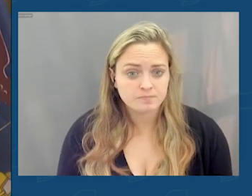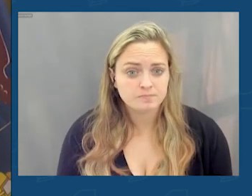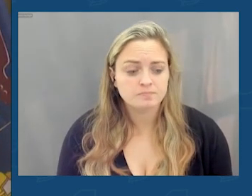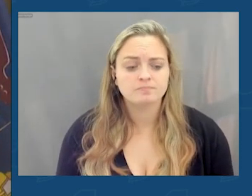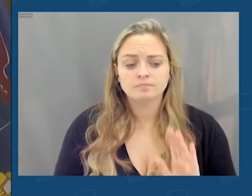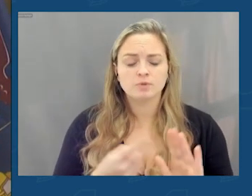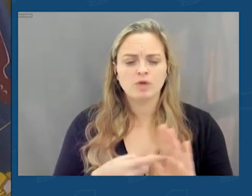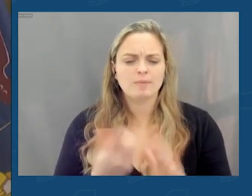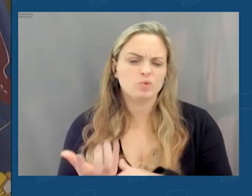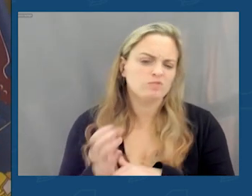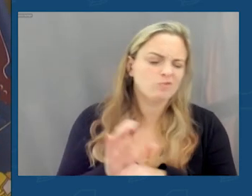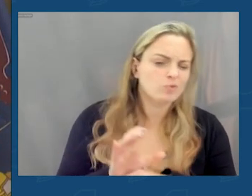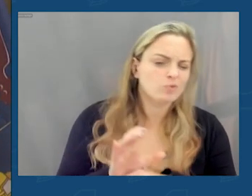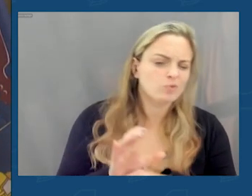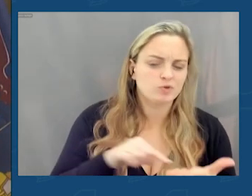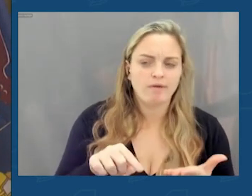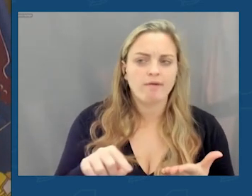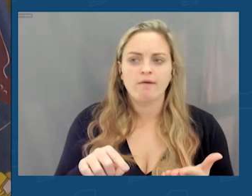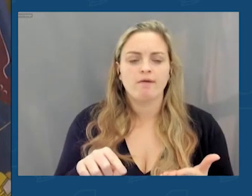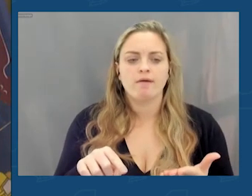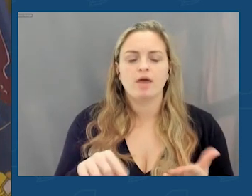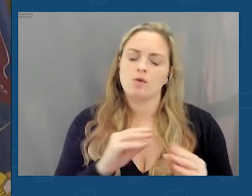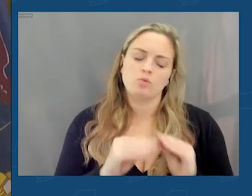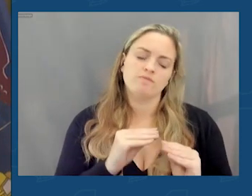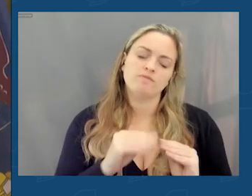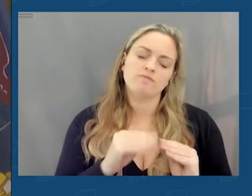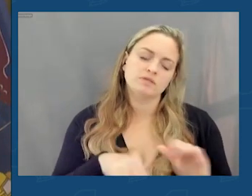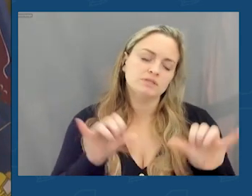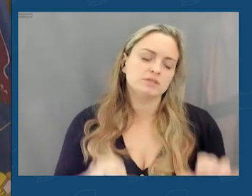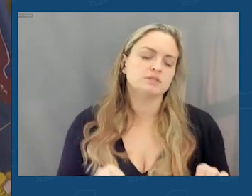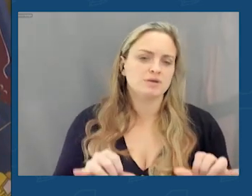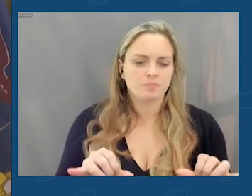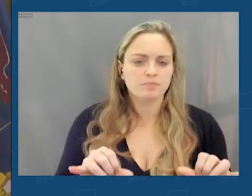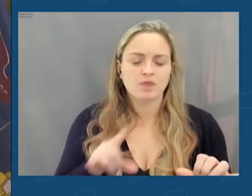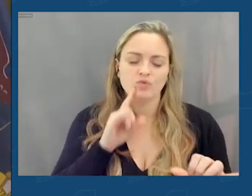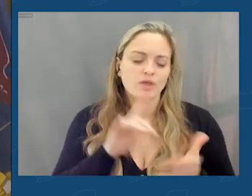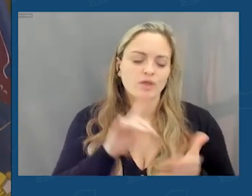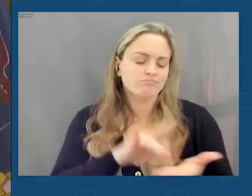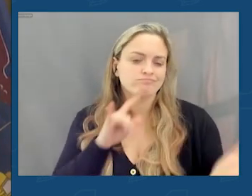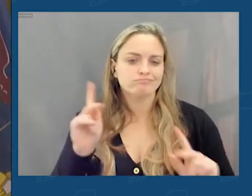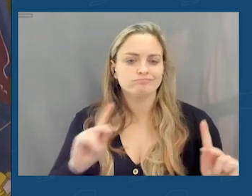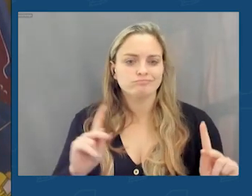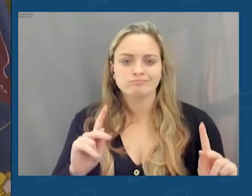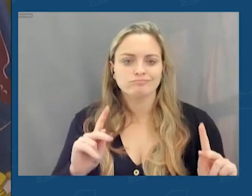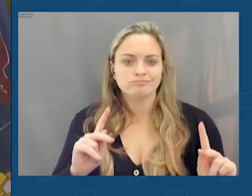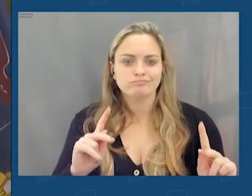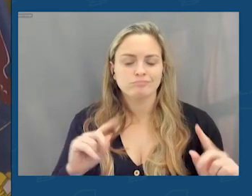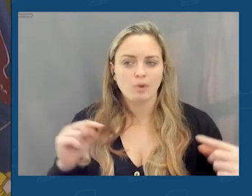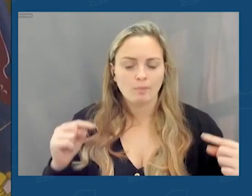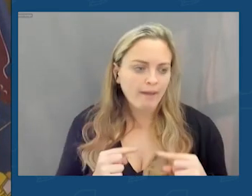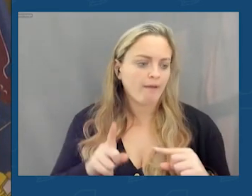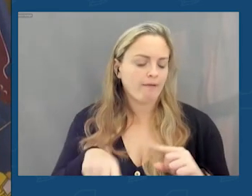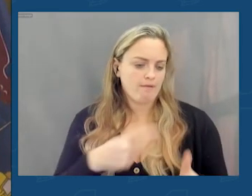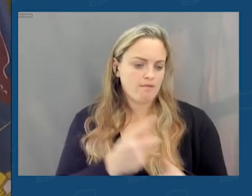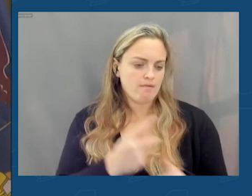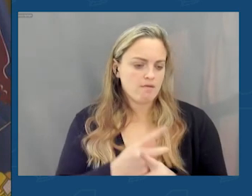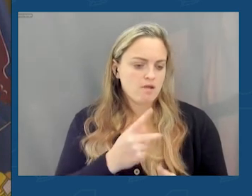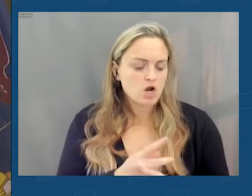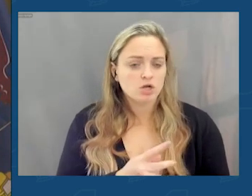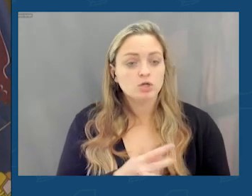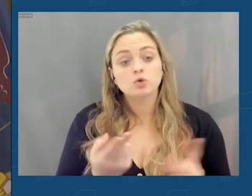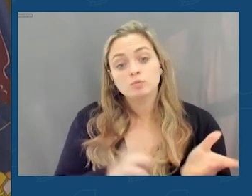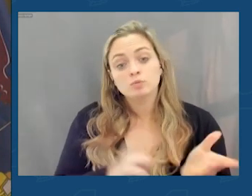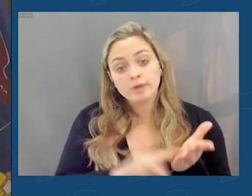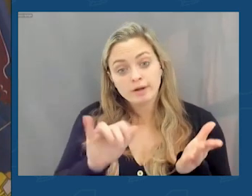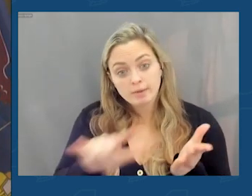you. And I want to correct that system, a system that preys on people who are in pain and in desperate need of care. So I'm signing a bill that